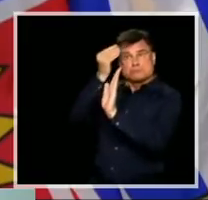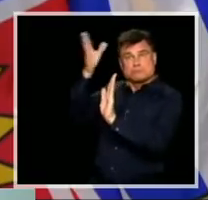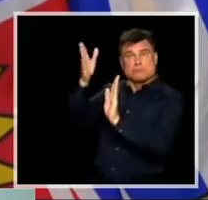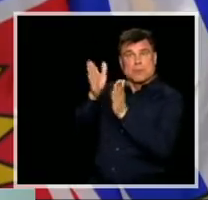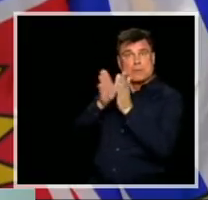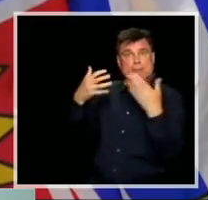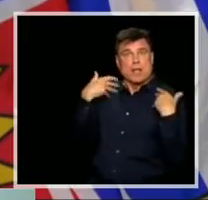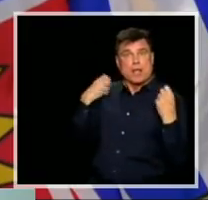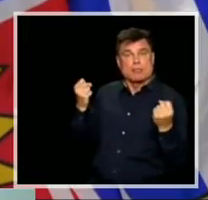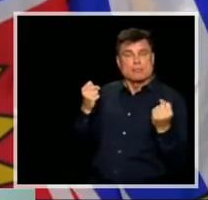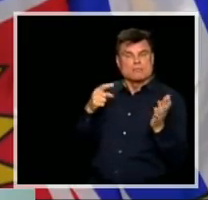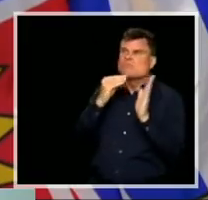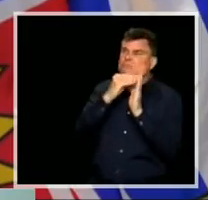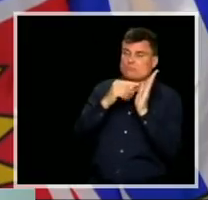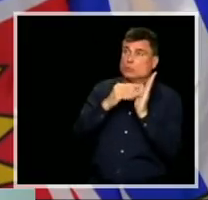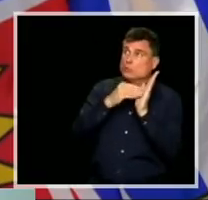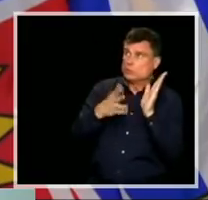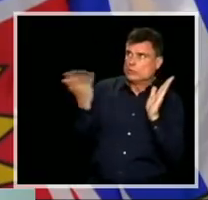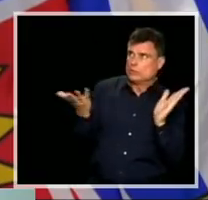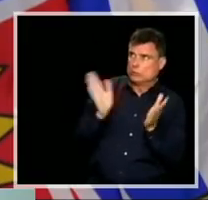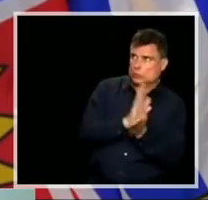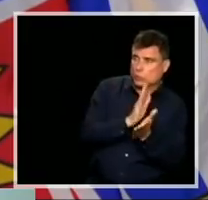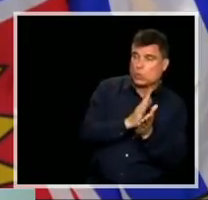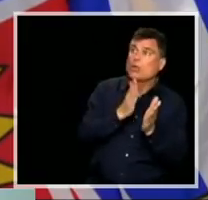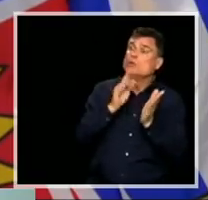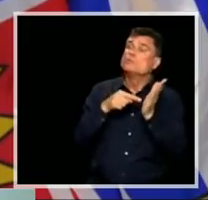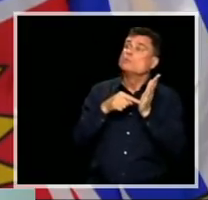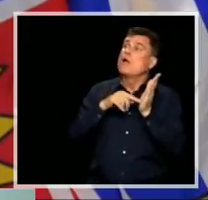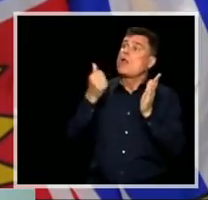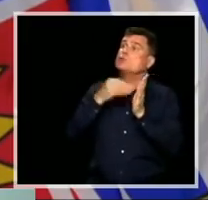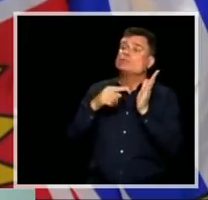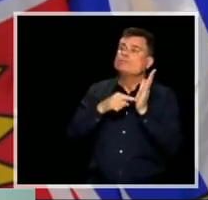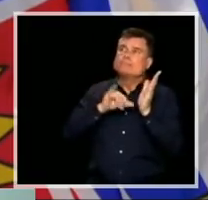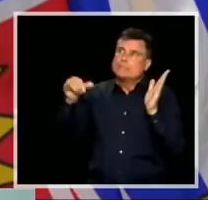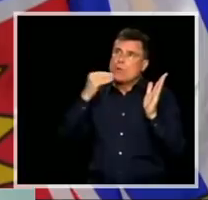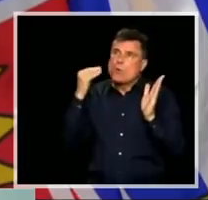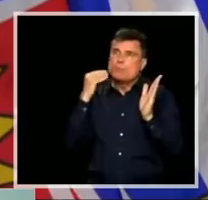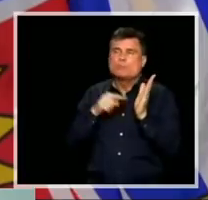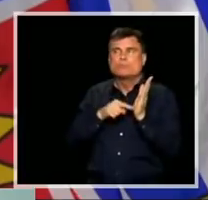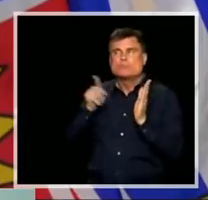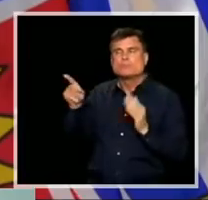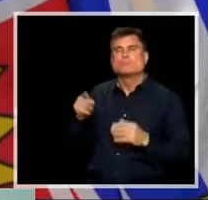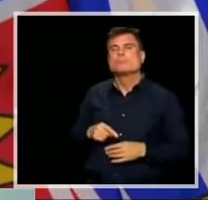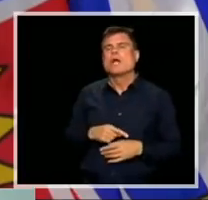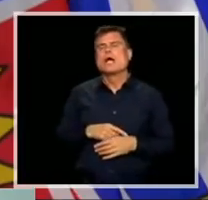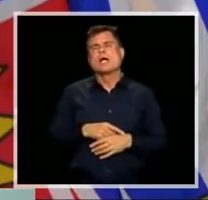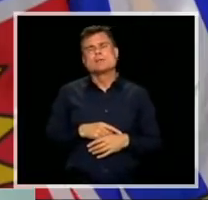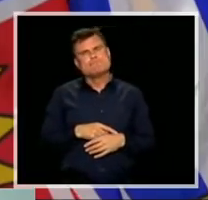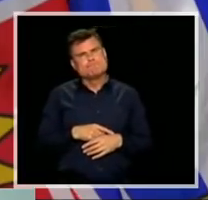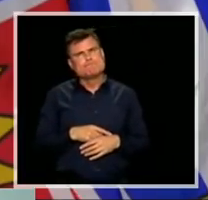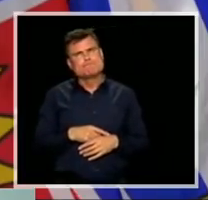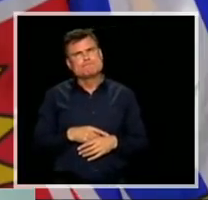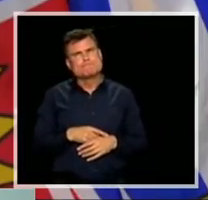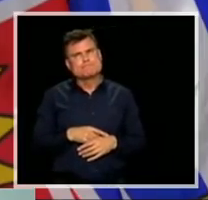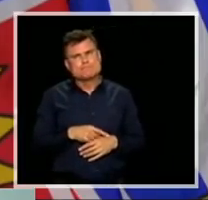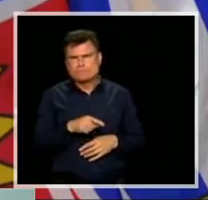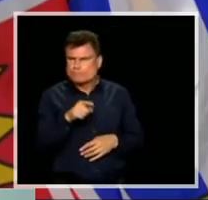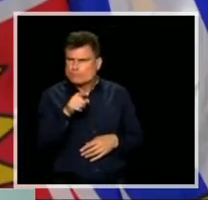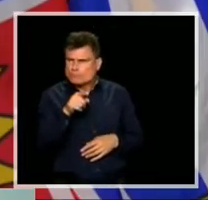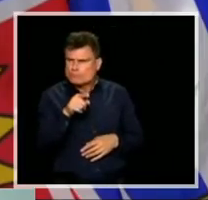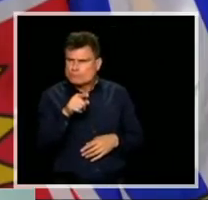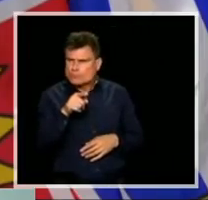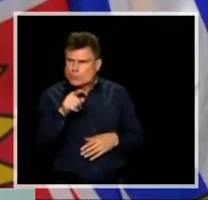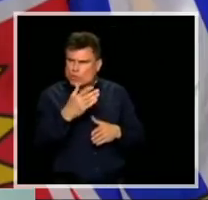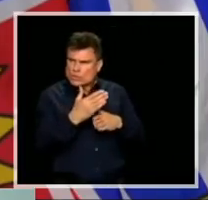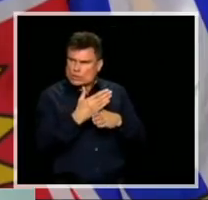course, monitoring carefully for the children, the staff, all of the school setting, and making sure that if cases